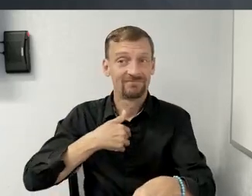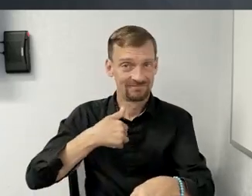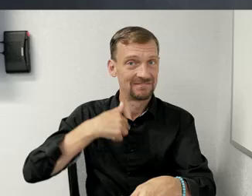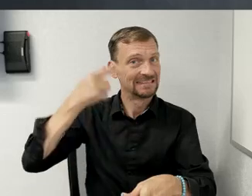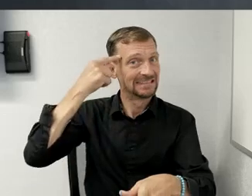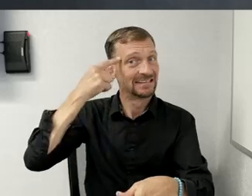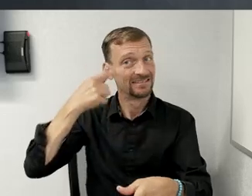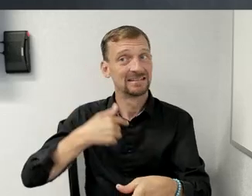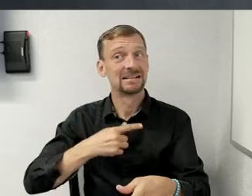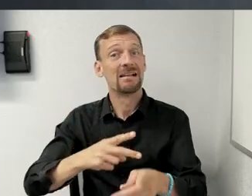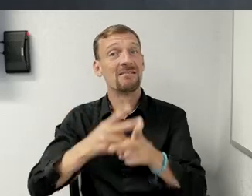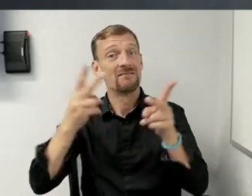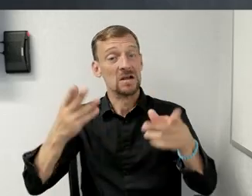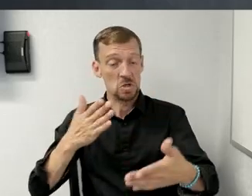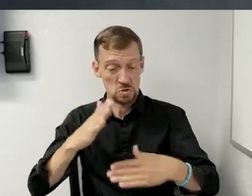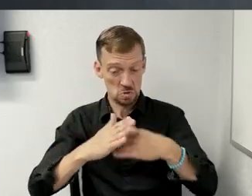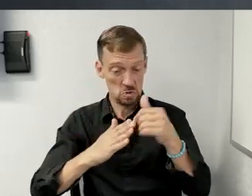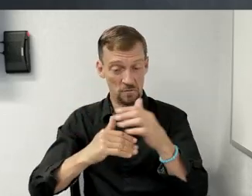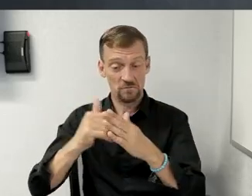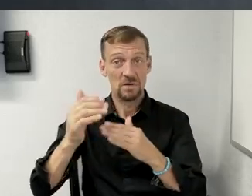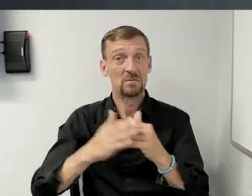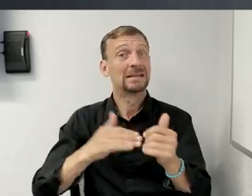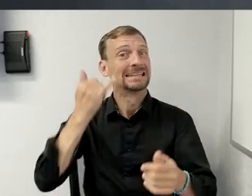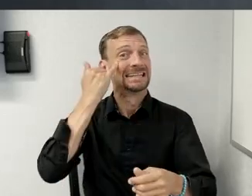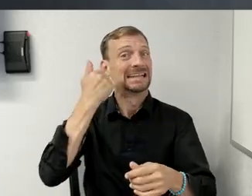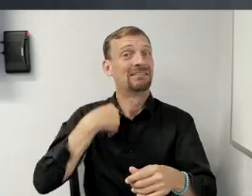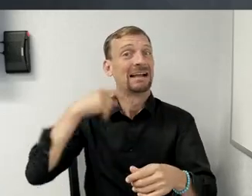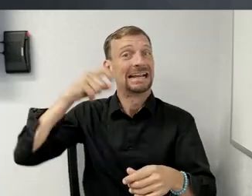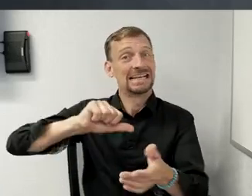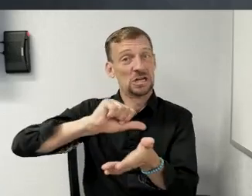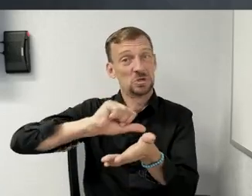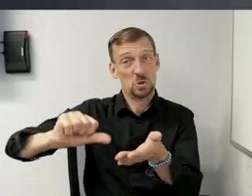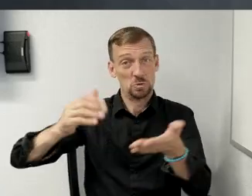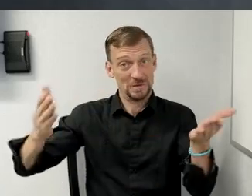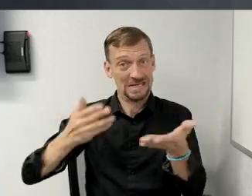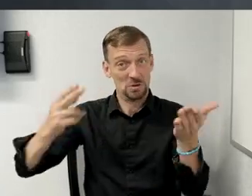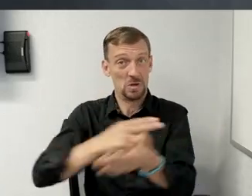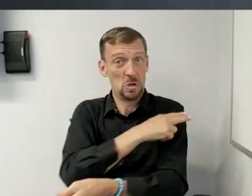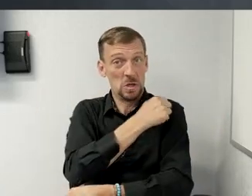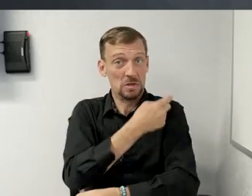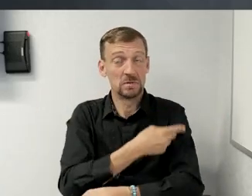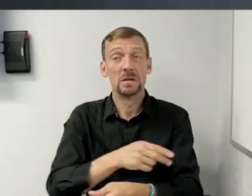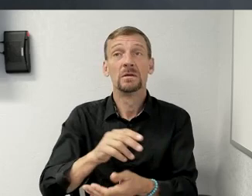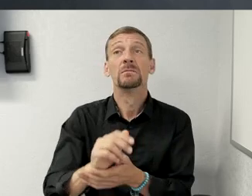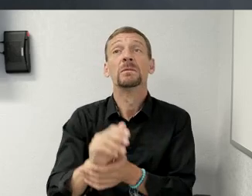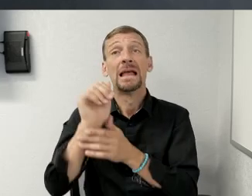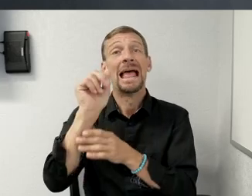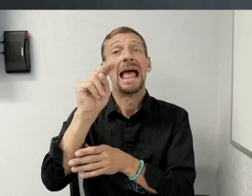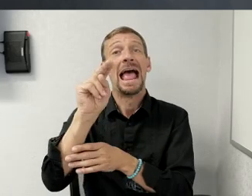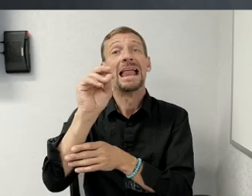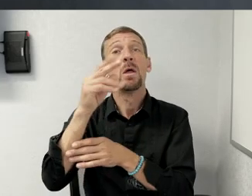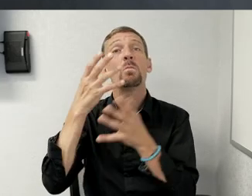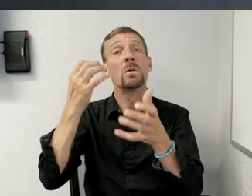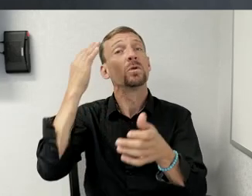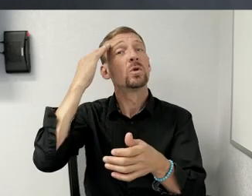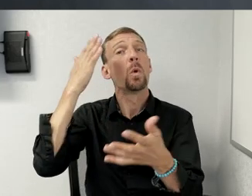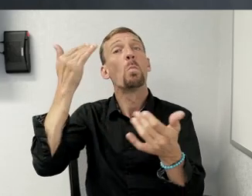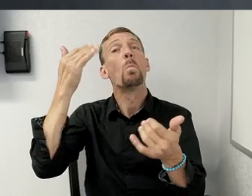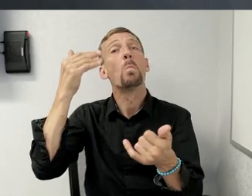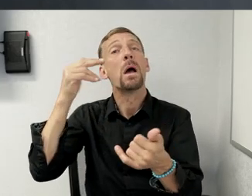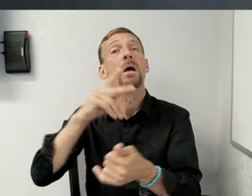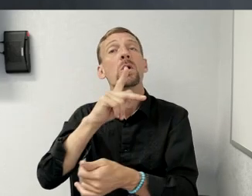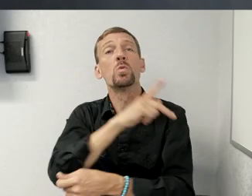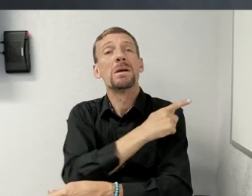I would be very comfortable myself having surgery here. Okay. So Annan wants to know why Kaweah Delta is